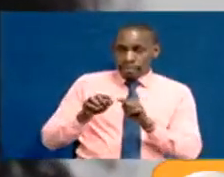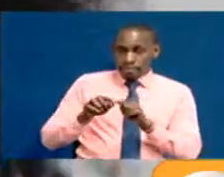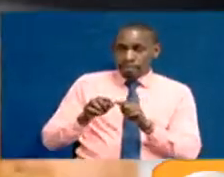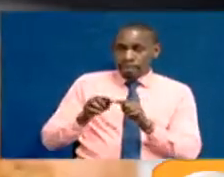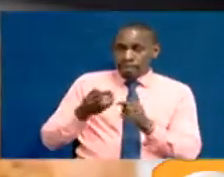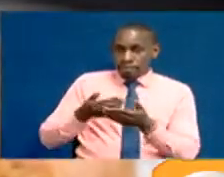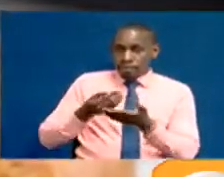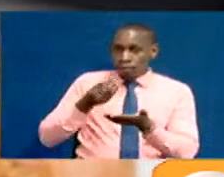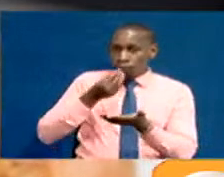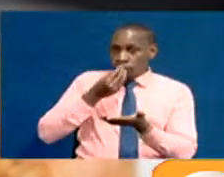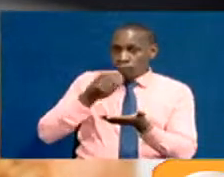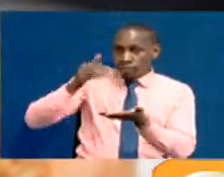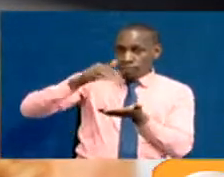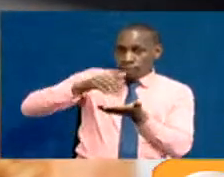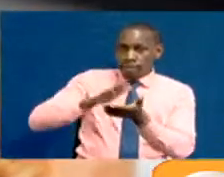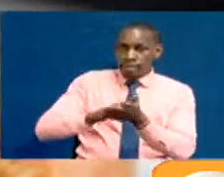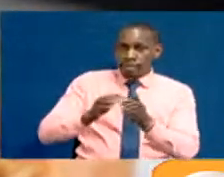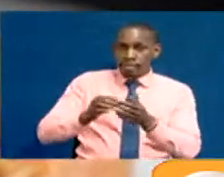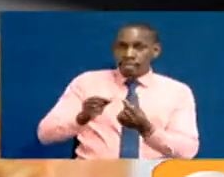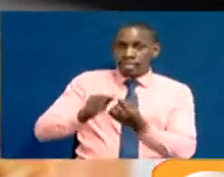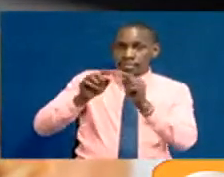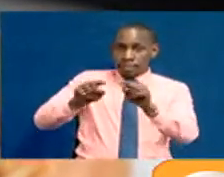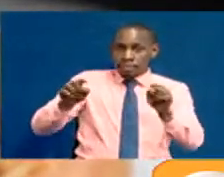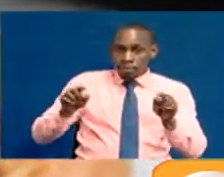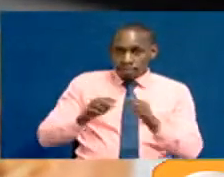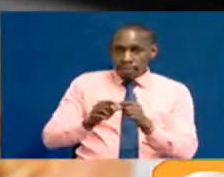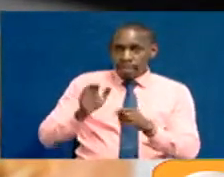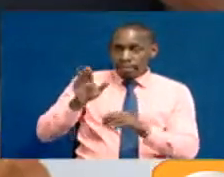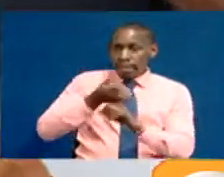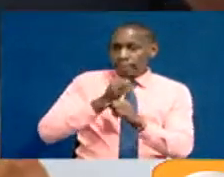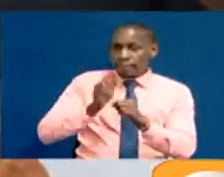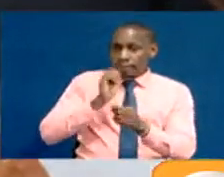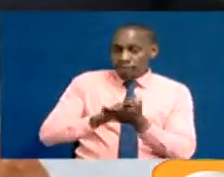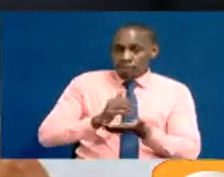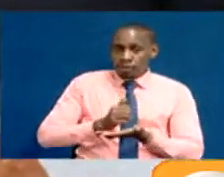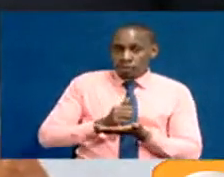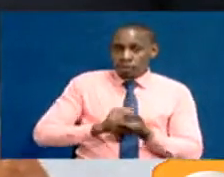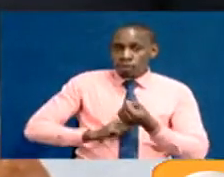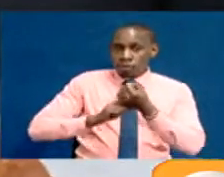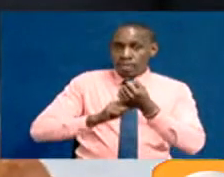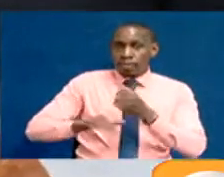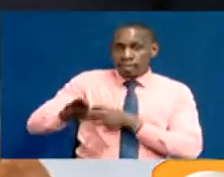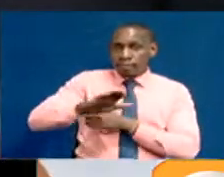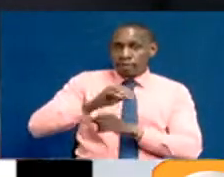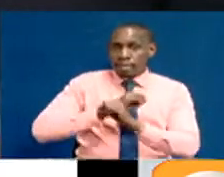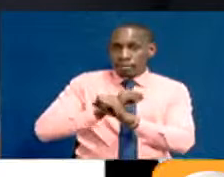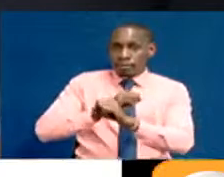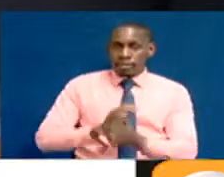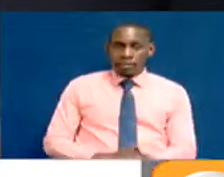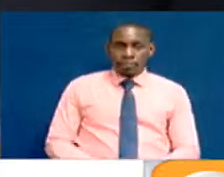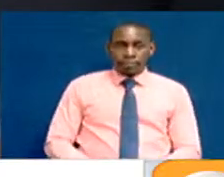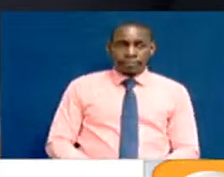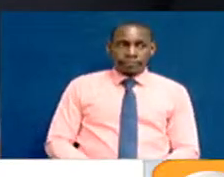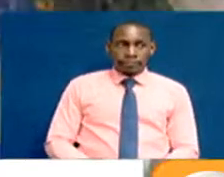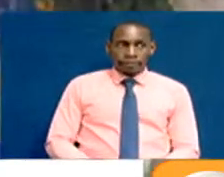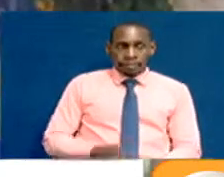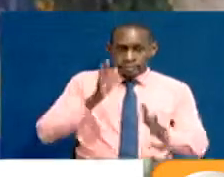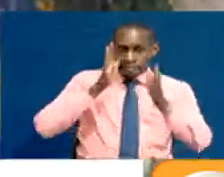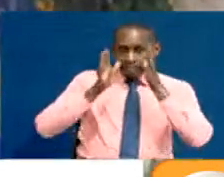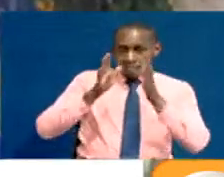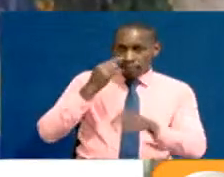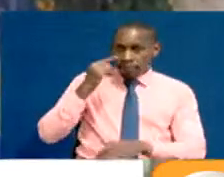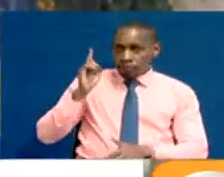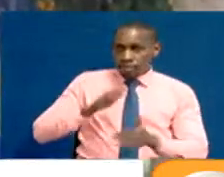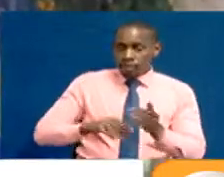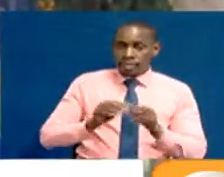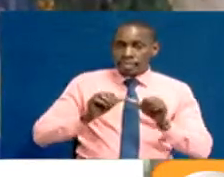her meal. It is a special plate she has innovated to boost environmental conservation. The innovation is basically